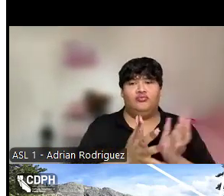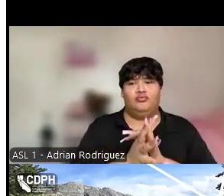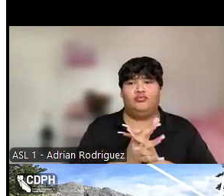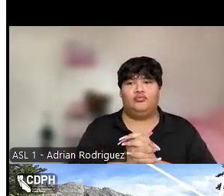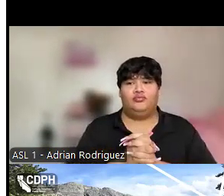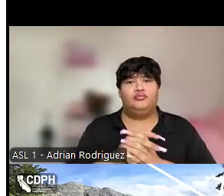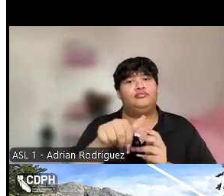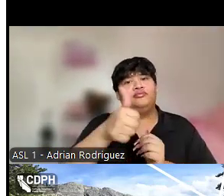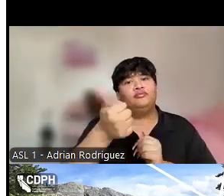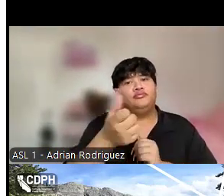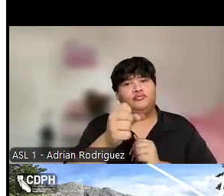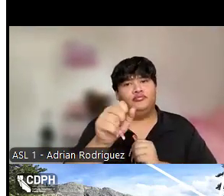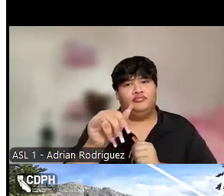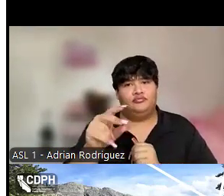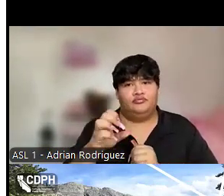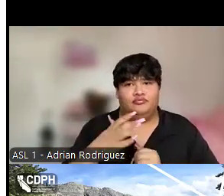Next slide, please.